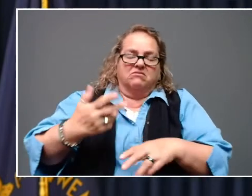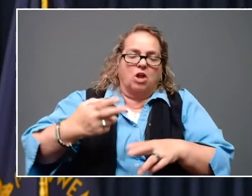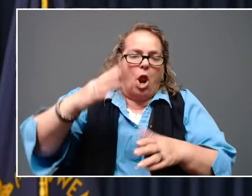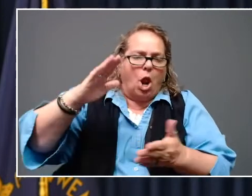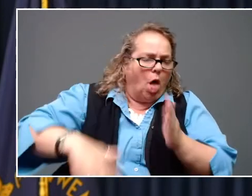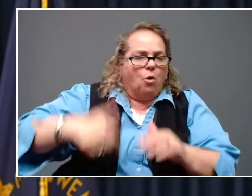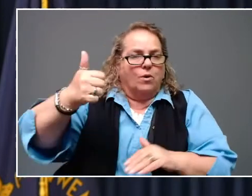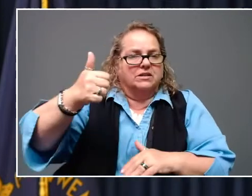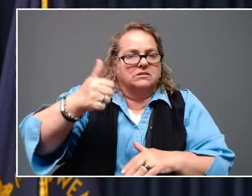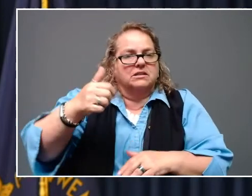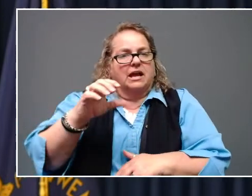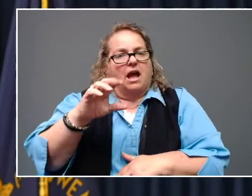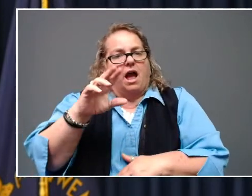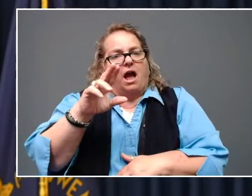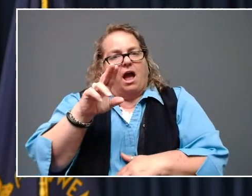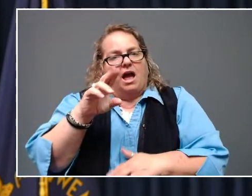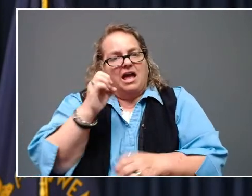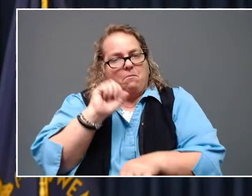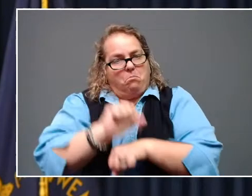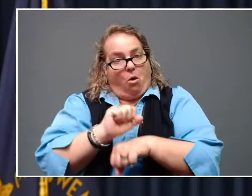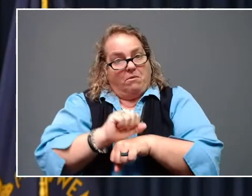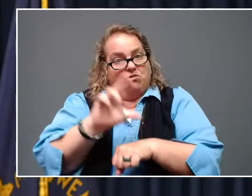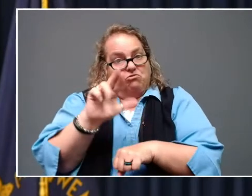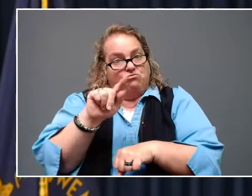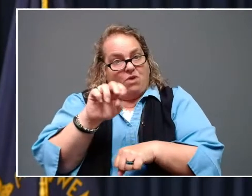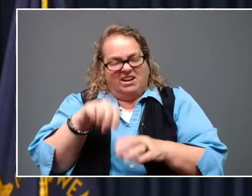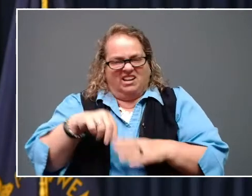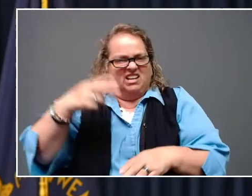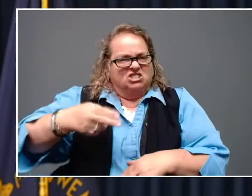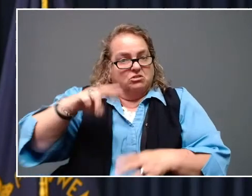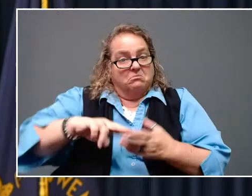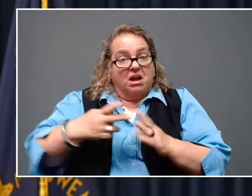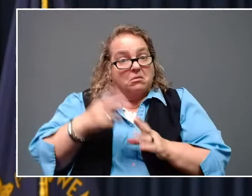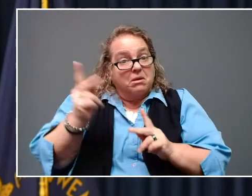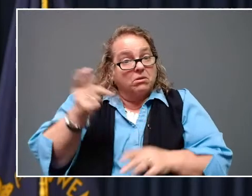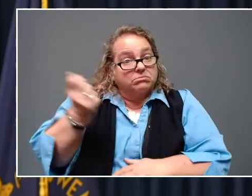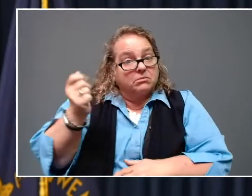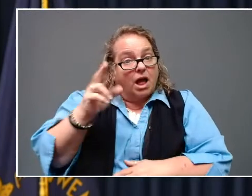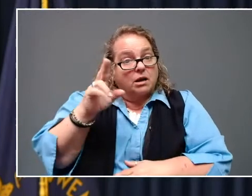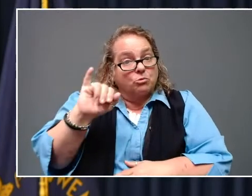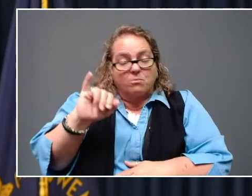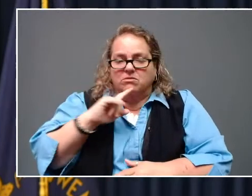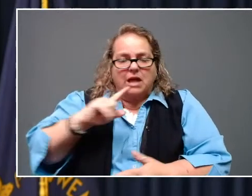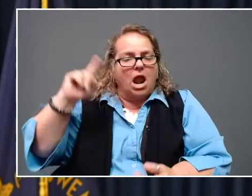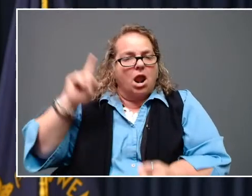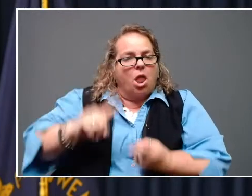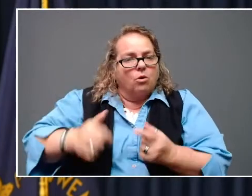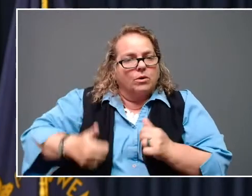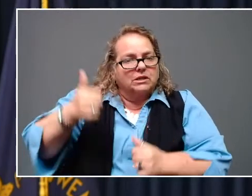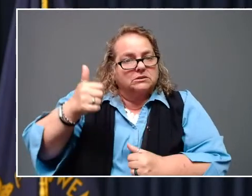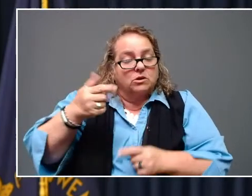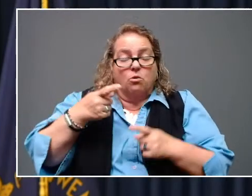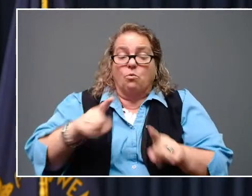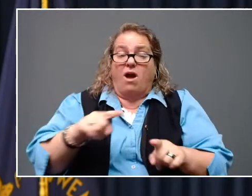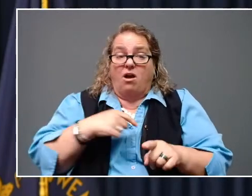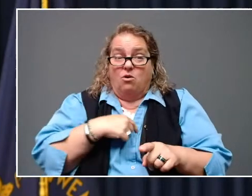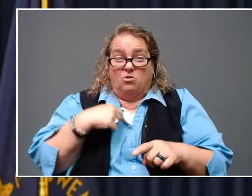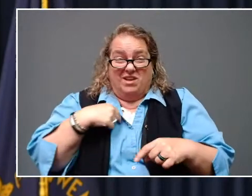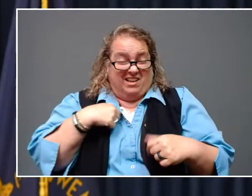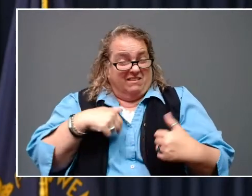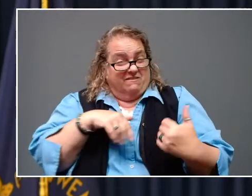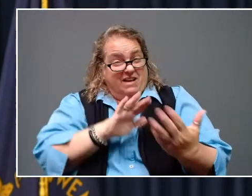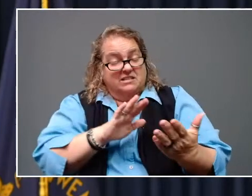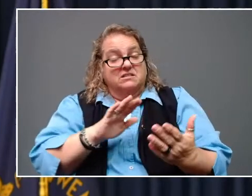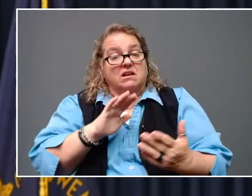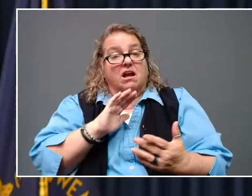news and further proof that while we face some challenges in our present, our future is as bright and